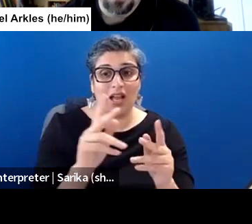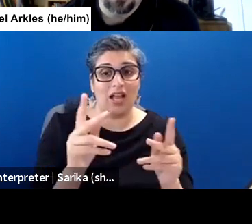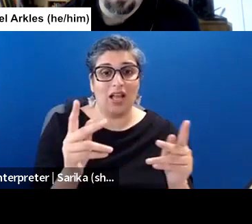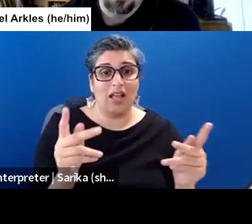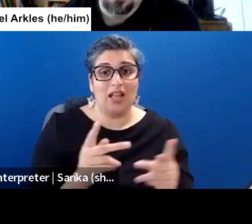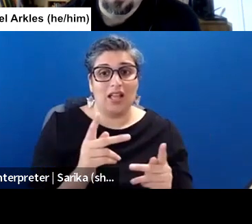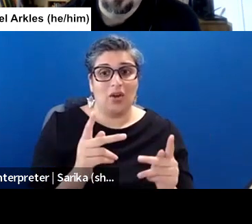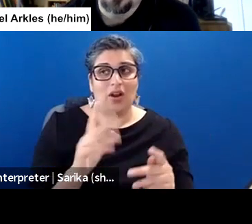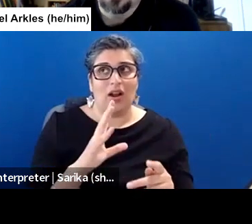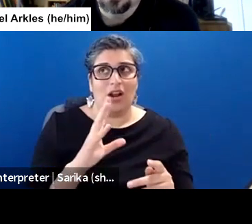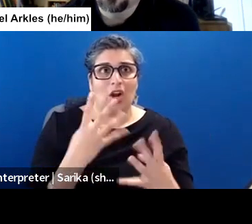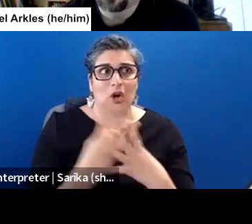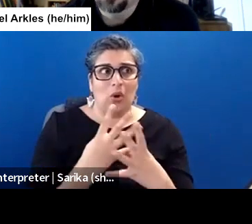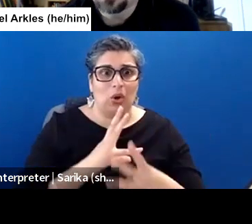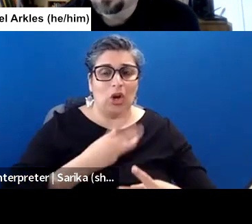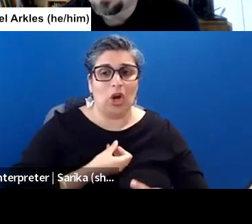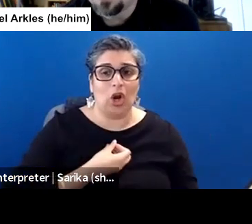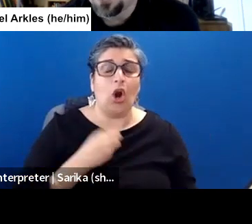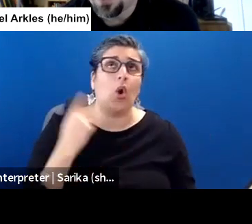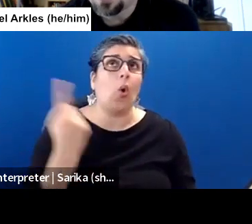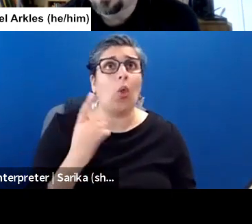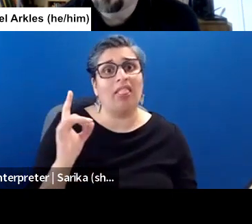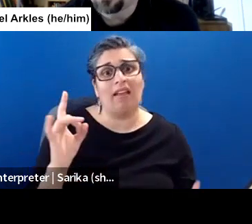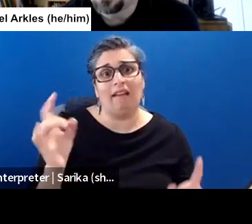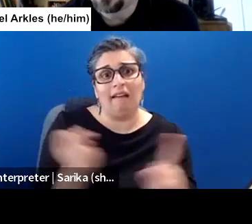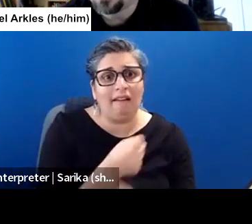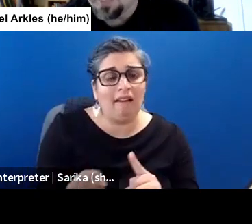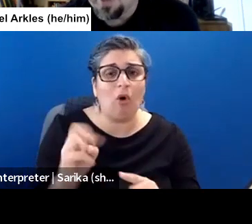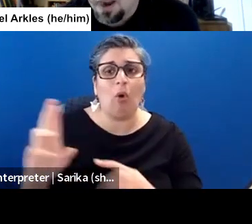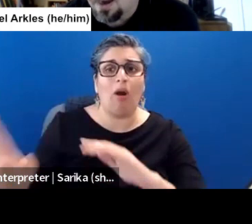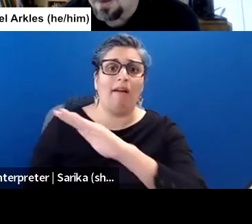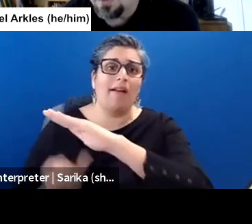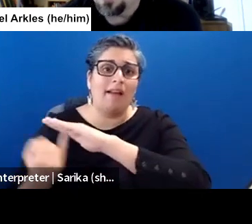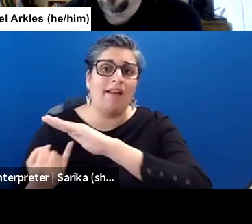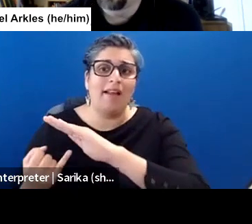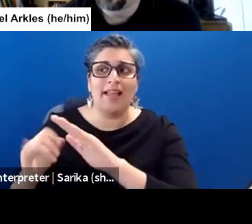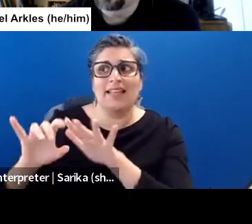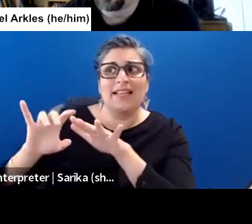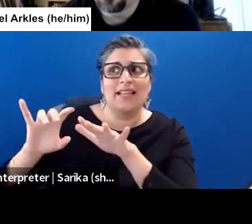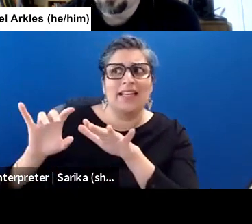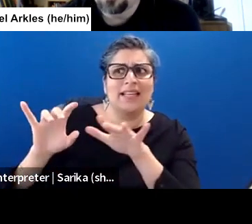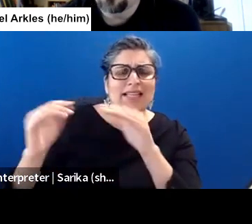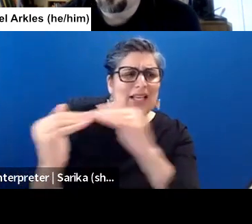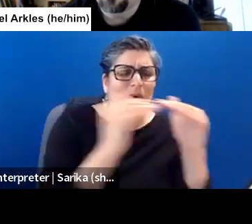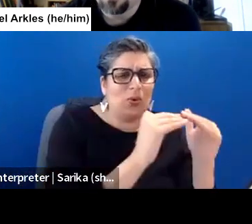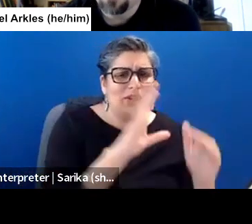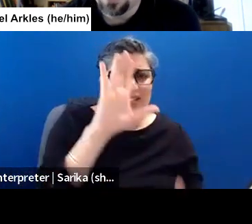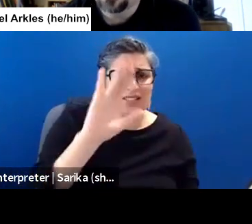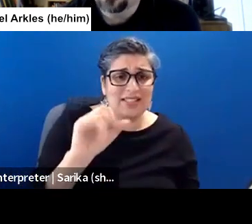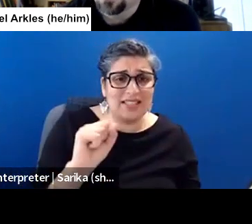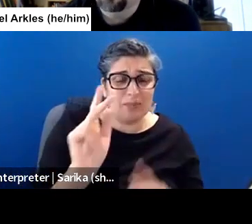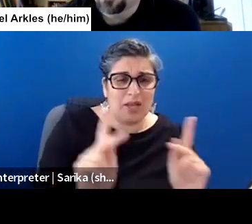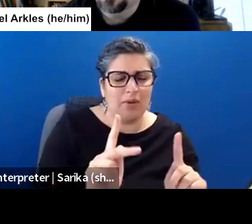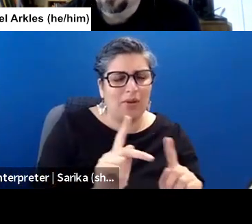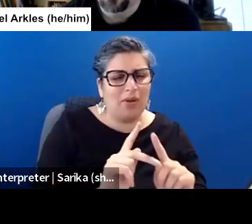only getting assaulted or placed in solitary as often as cis people are, that would certainly be a huge improvement, but